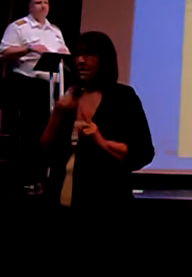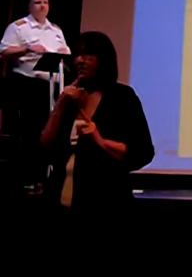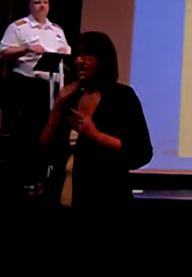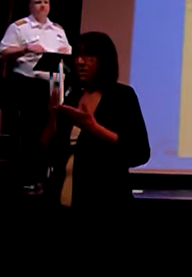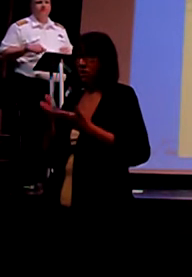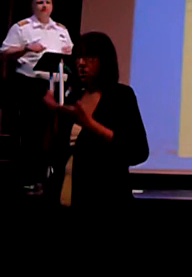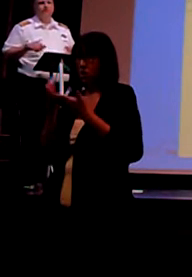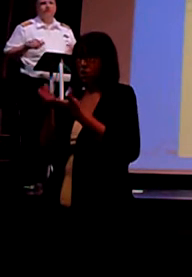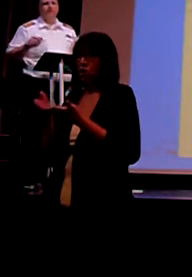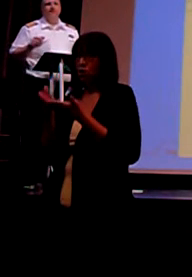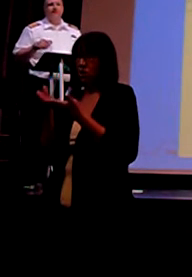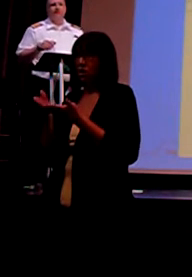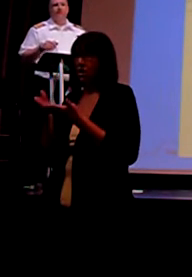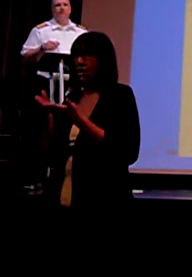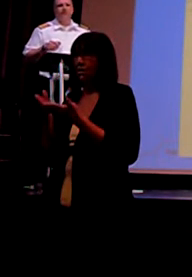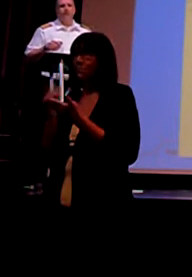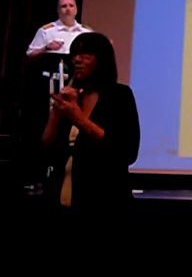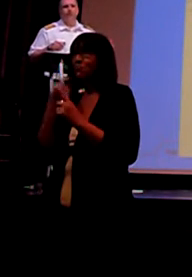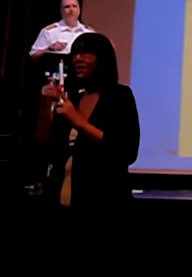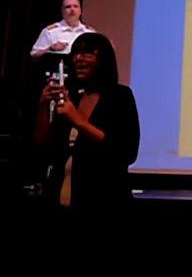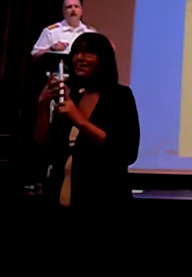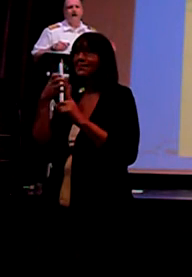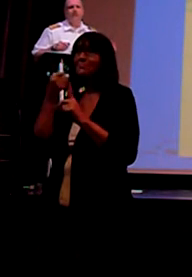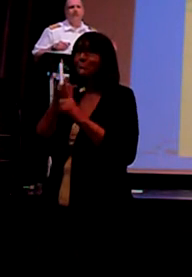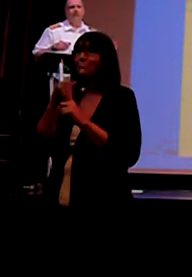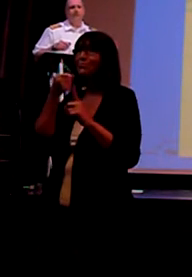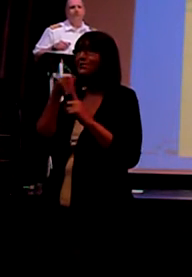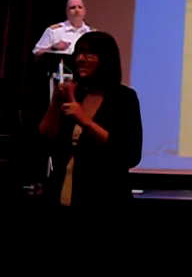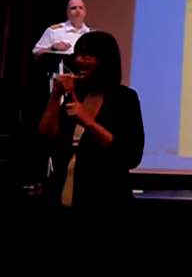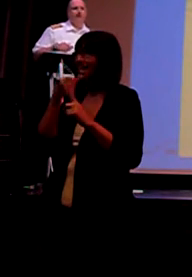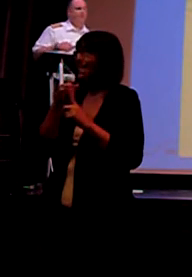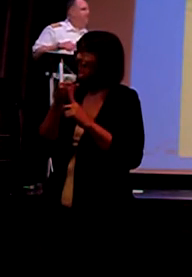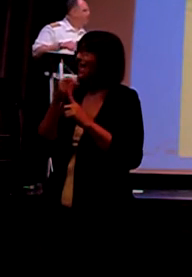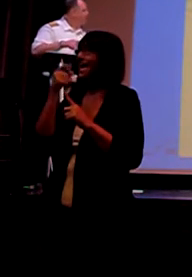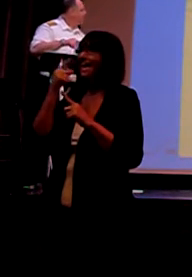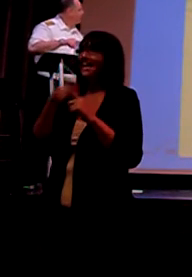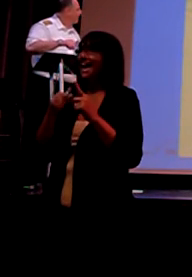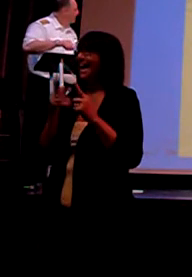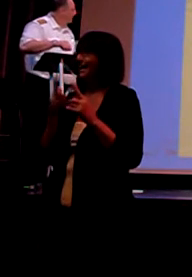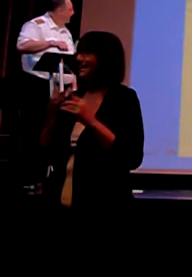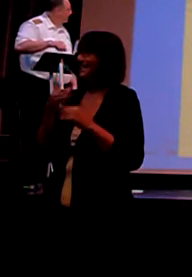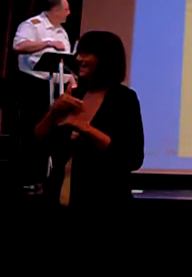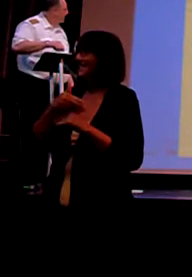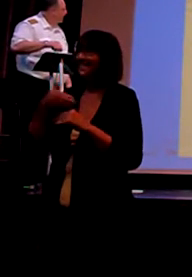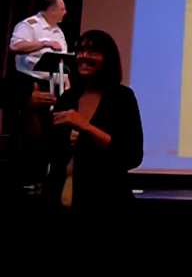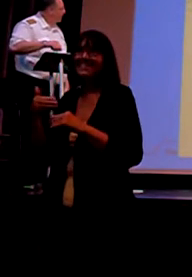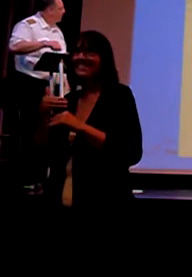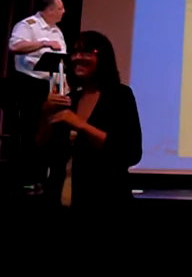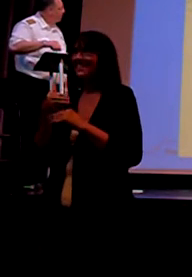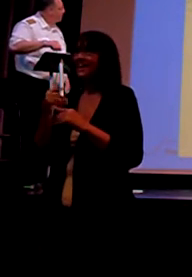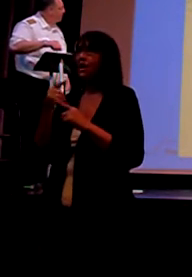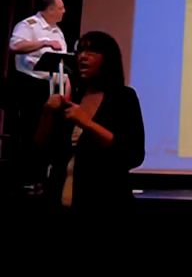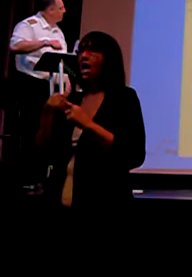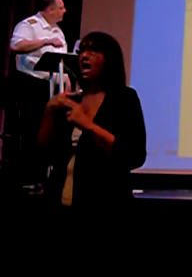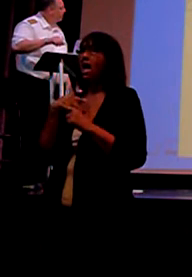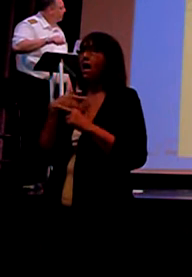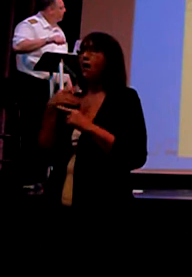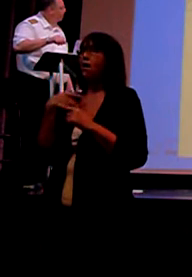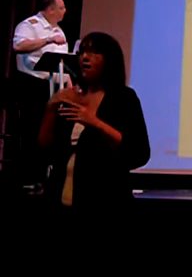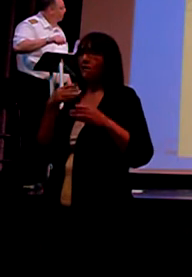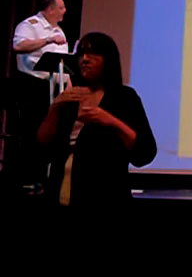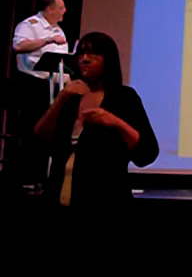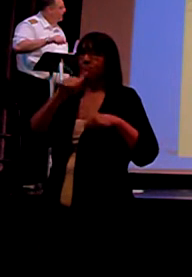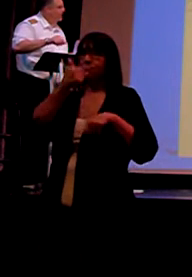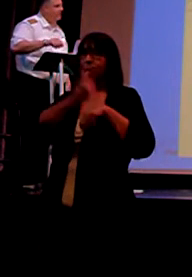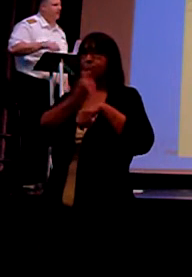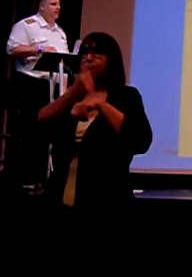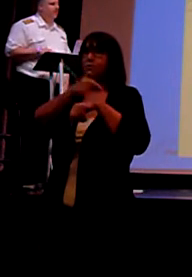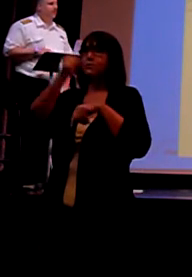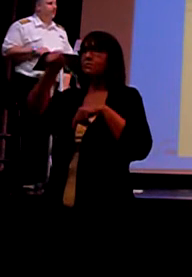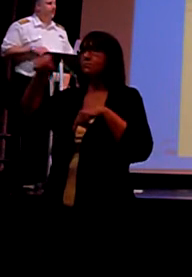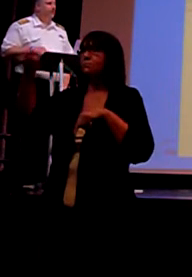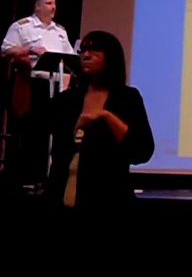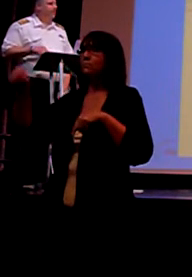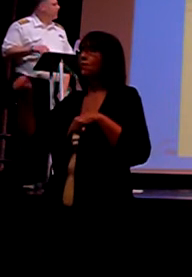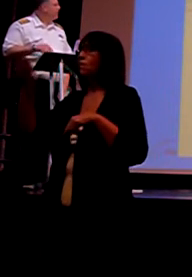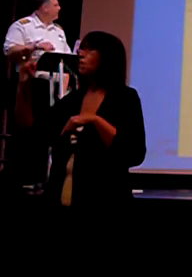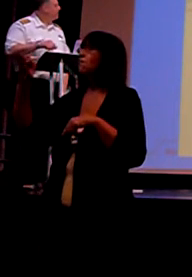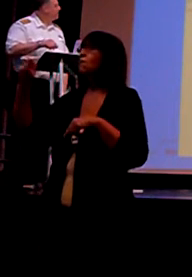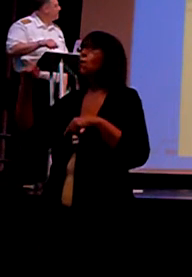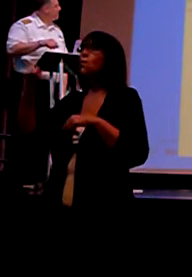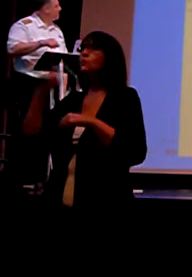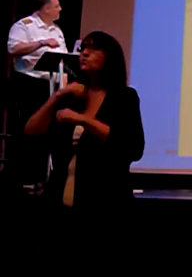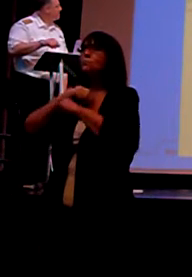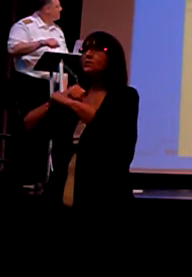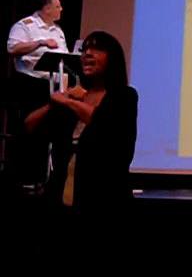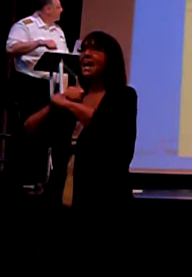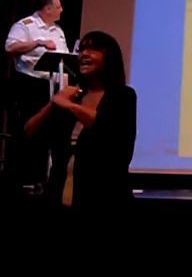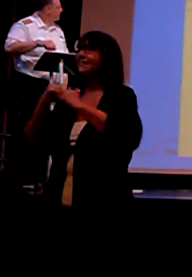ships that were attacking wouldn't have any space to go in. And then they had forts here in both areas so they could cover the